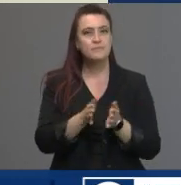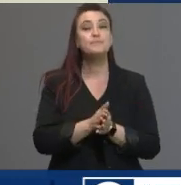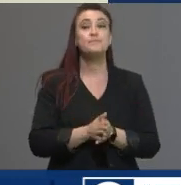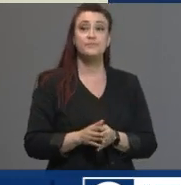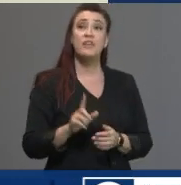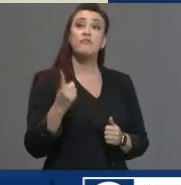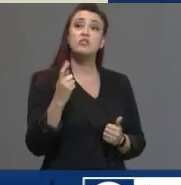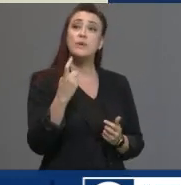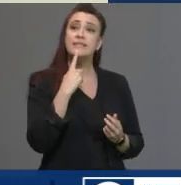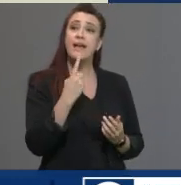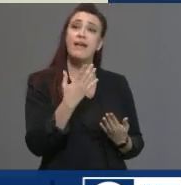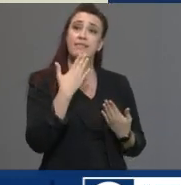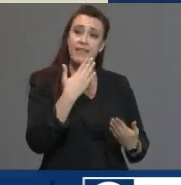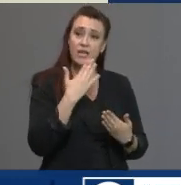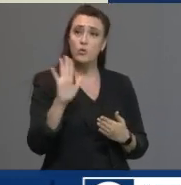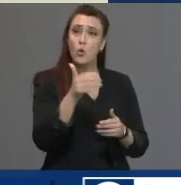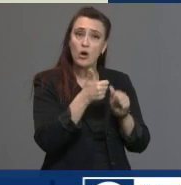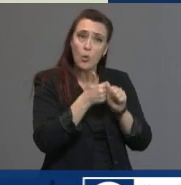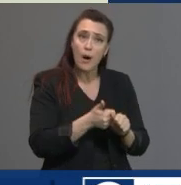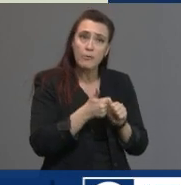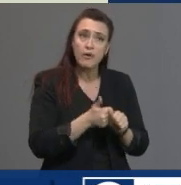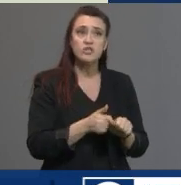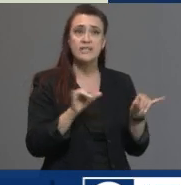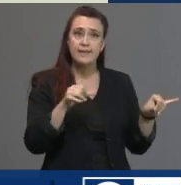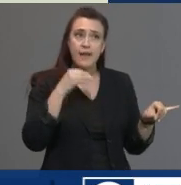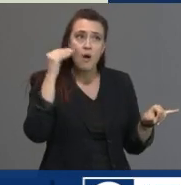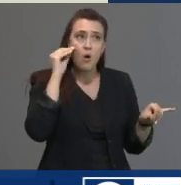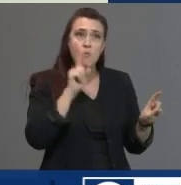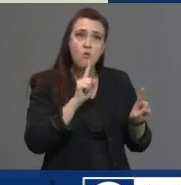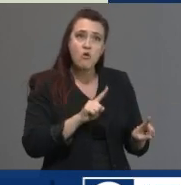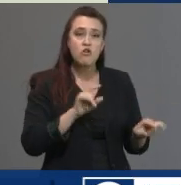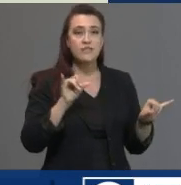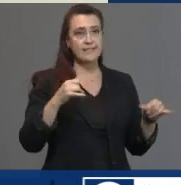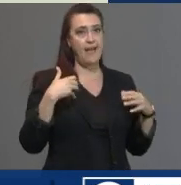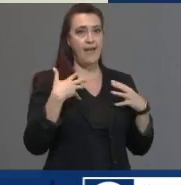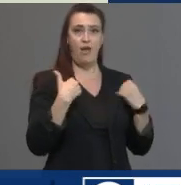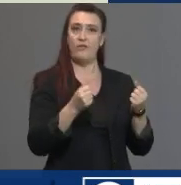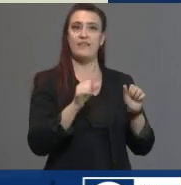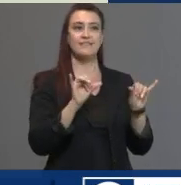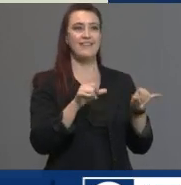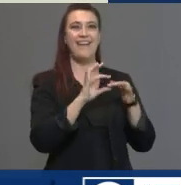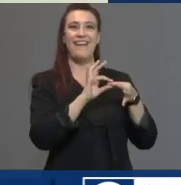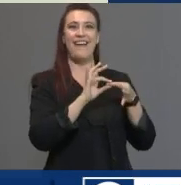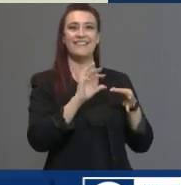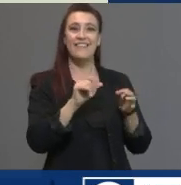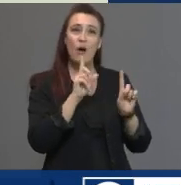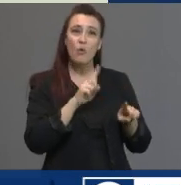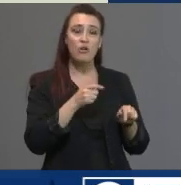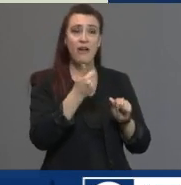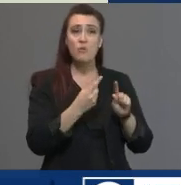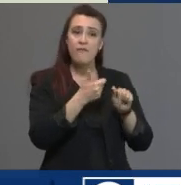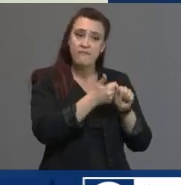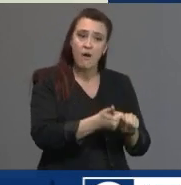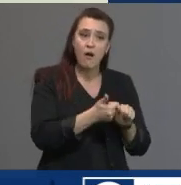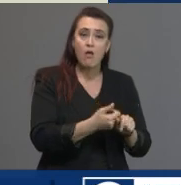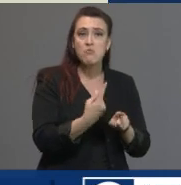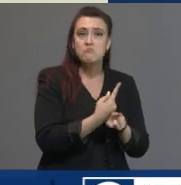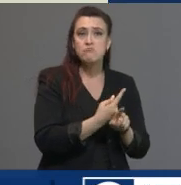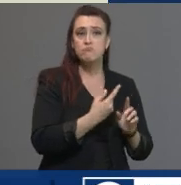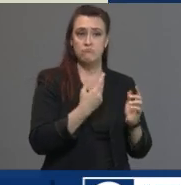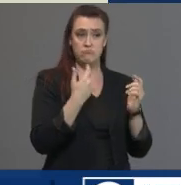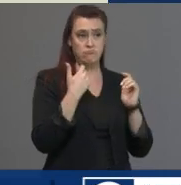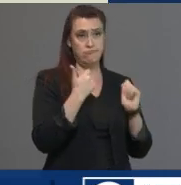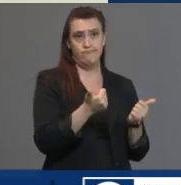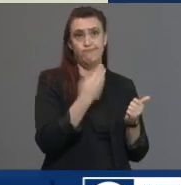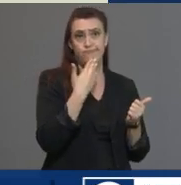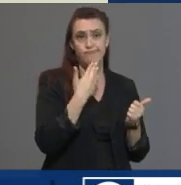much for everyone's cooperation around the stay home, stay healthy, stay connected order. Everyone knows the reason that